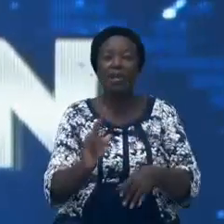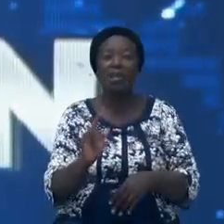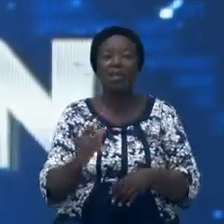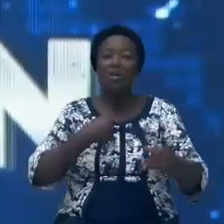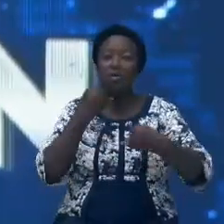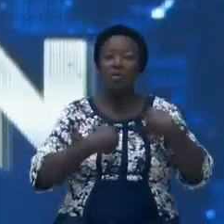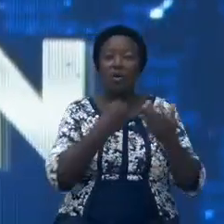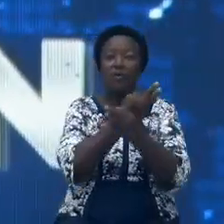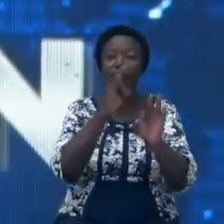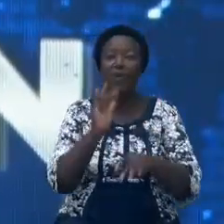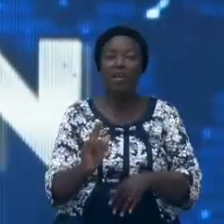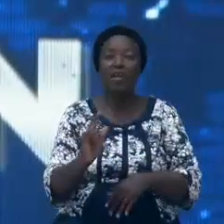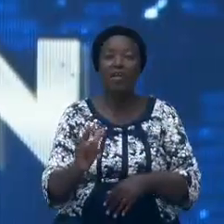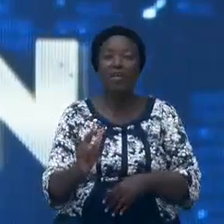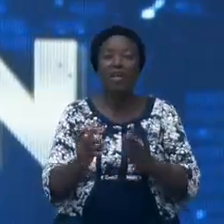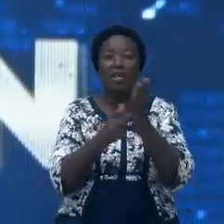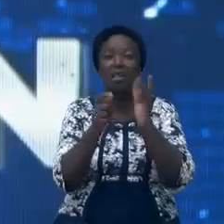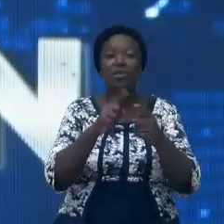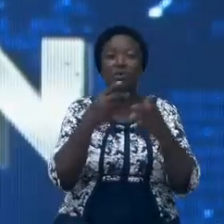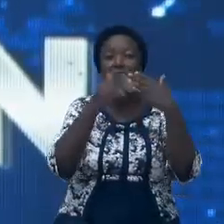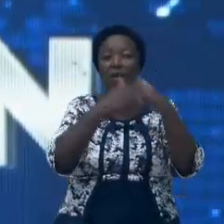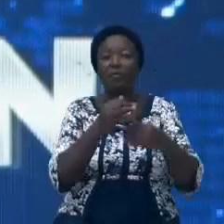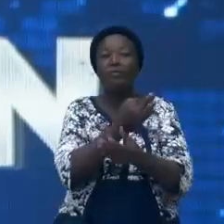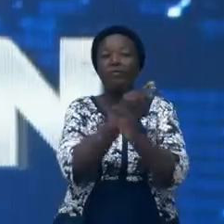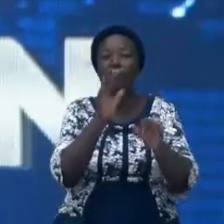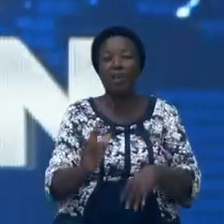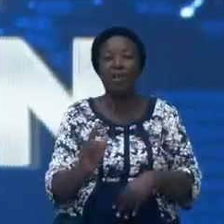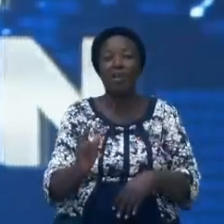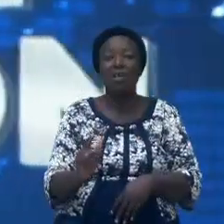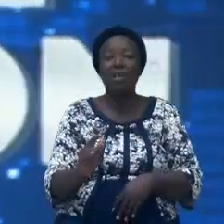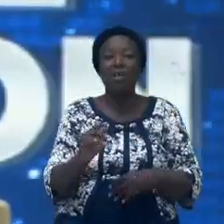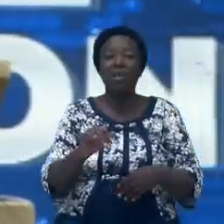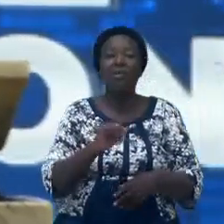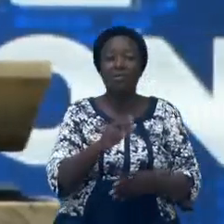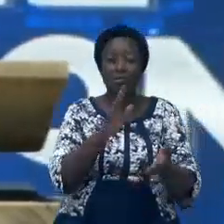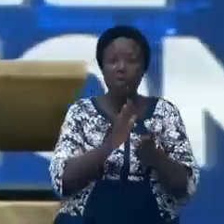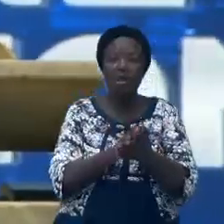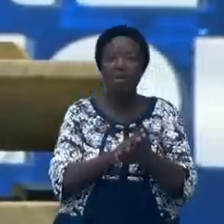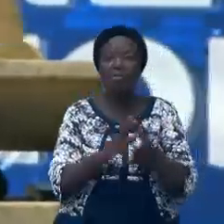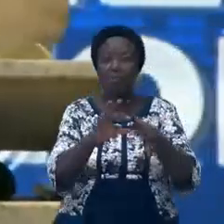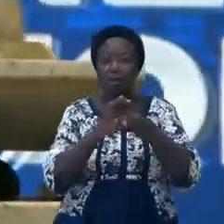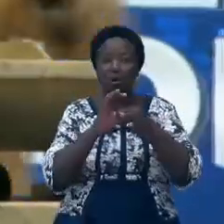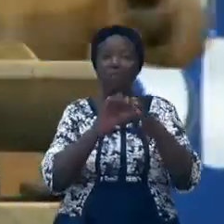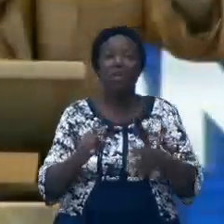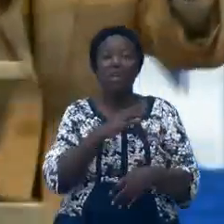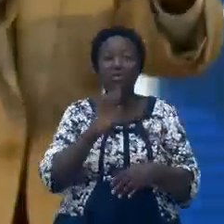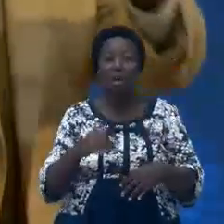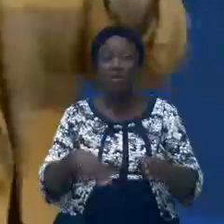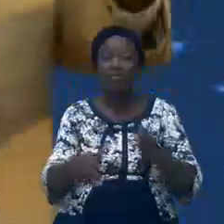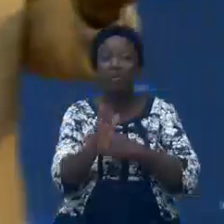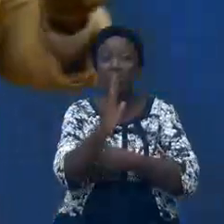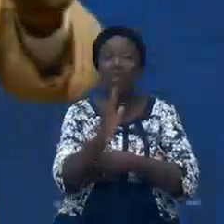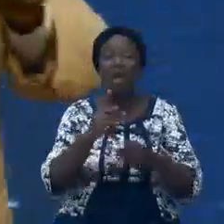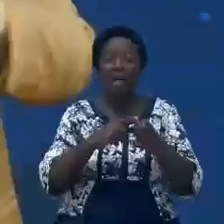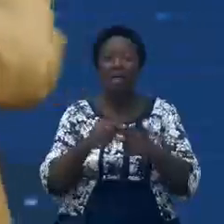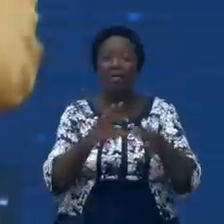freely, deliverance freely, joy freely, ticket to heaven freely, becoming a